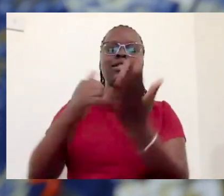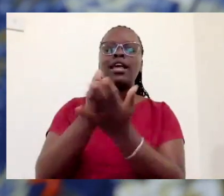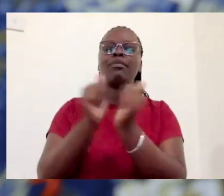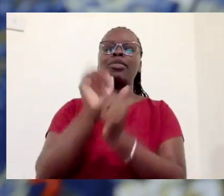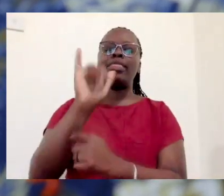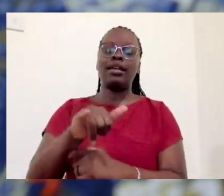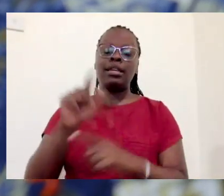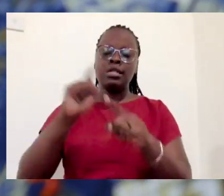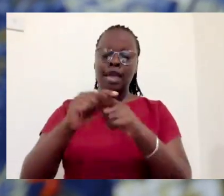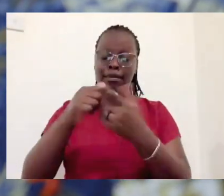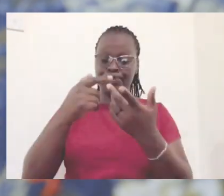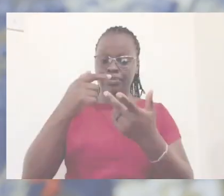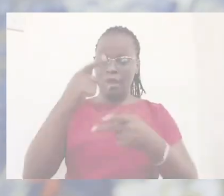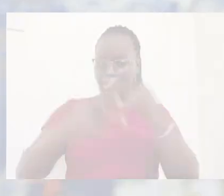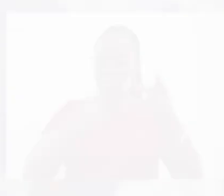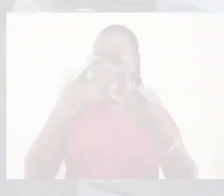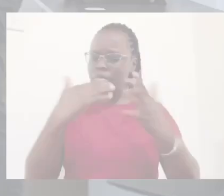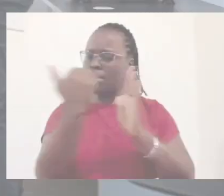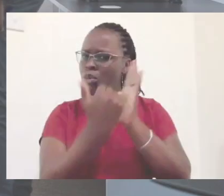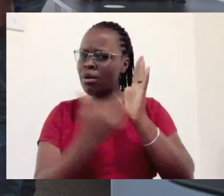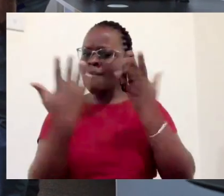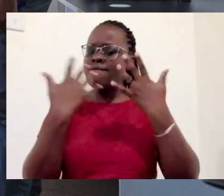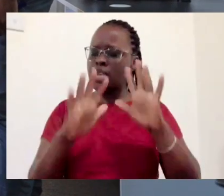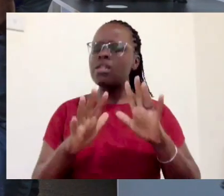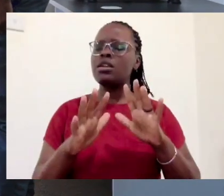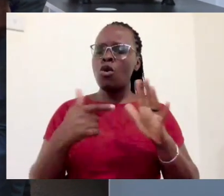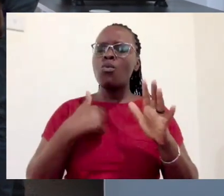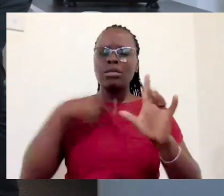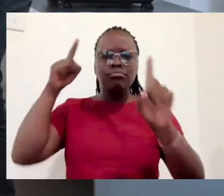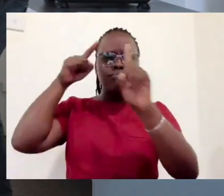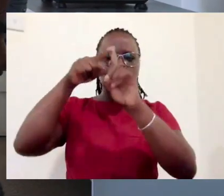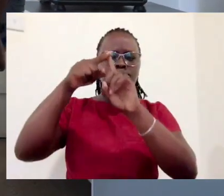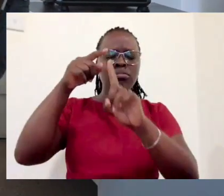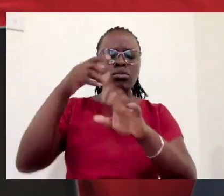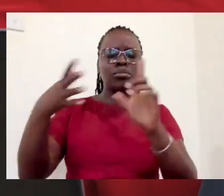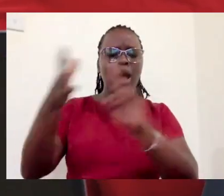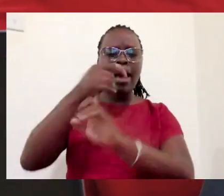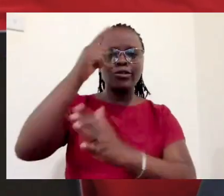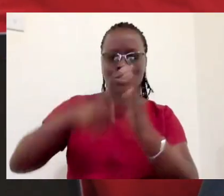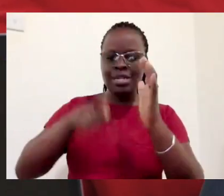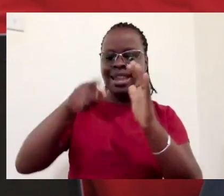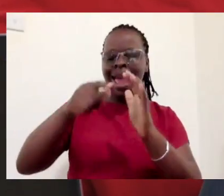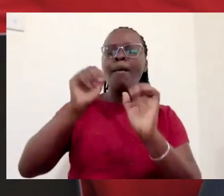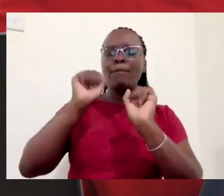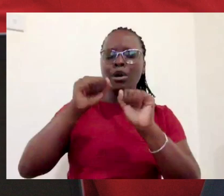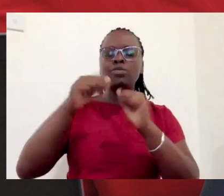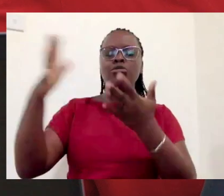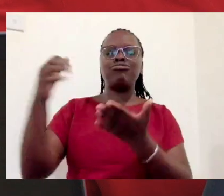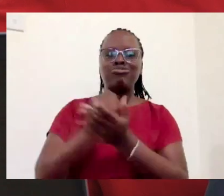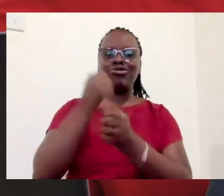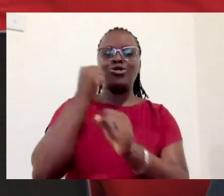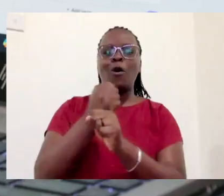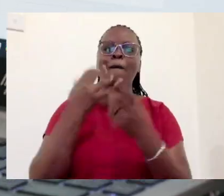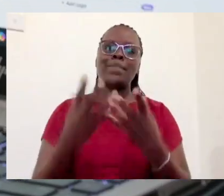we exist to fill. By the end of the program, the aim is to have this student either a very good employee because they know they have the skills